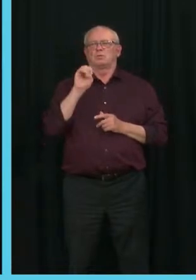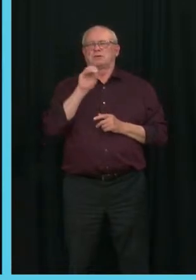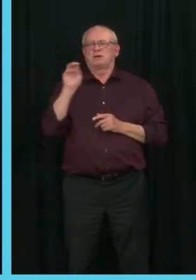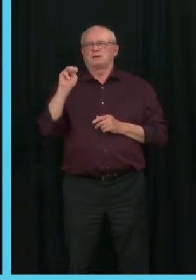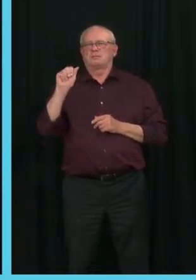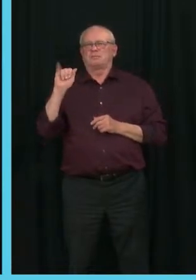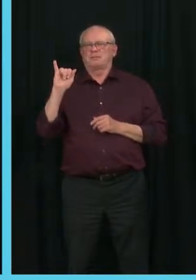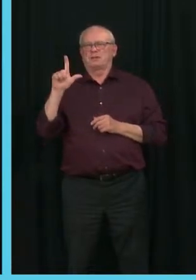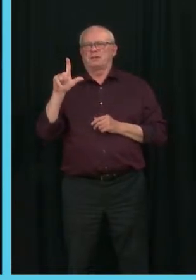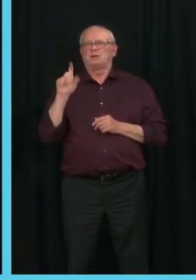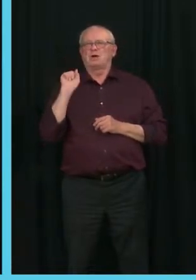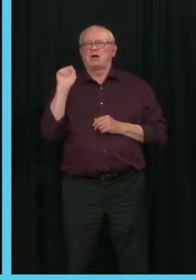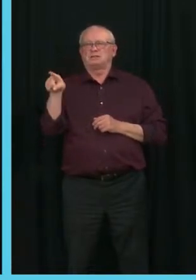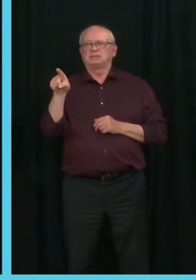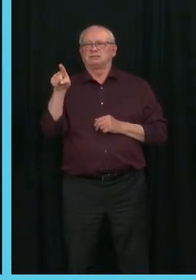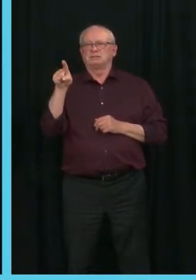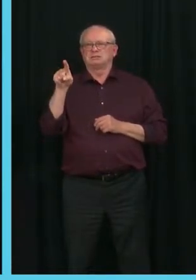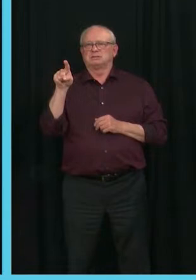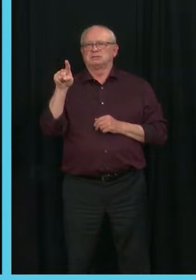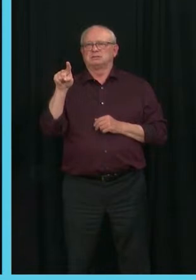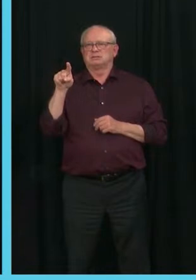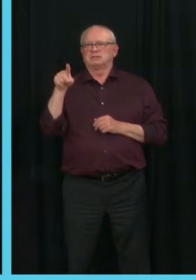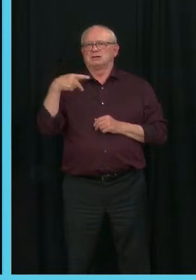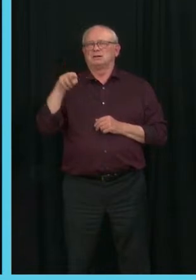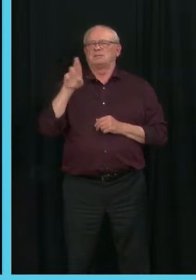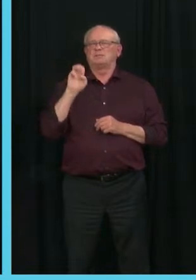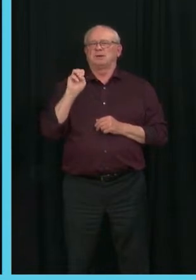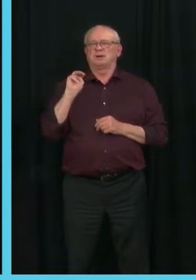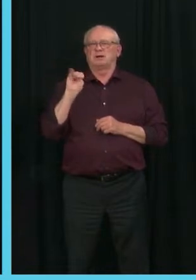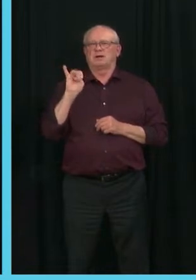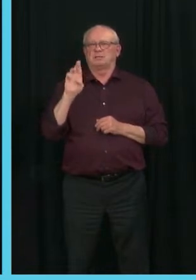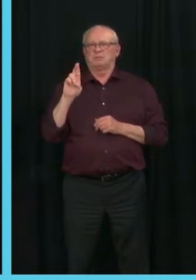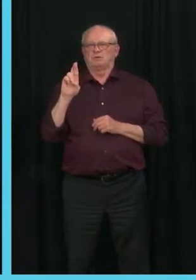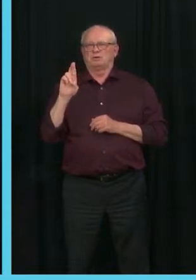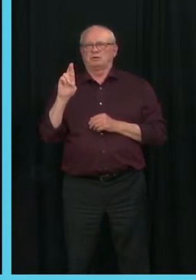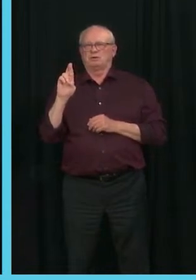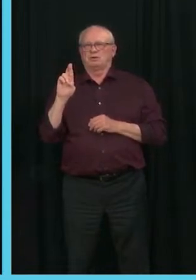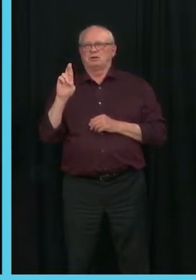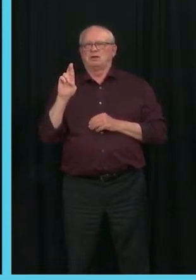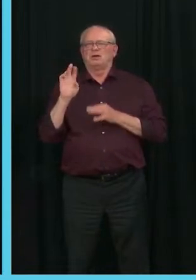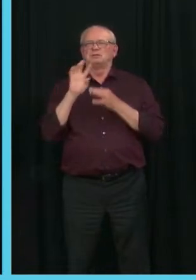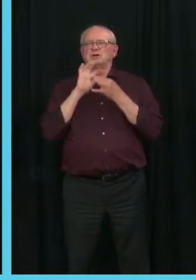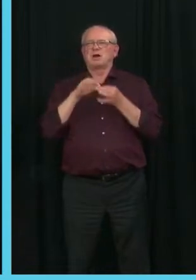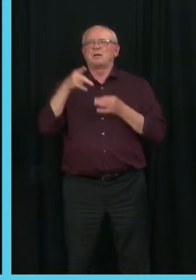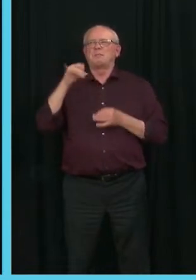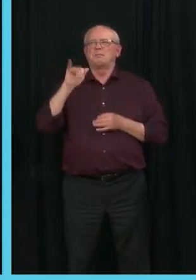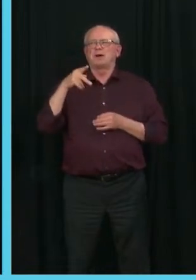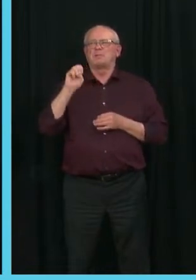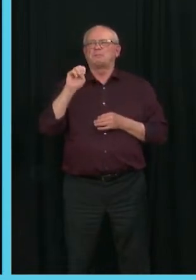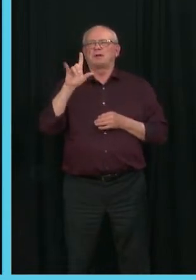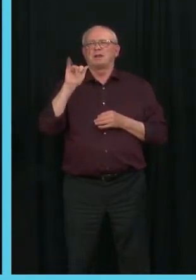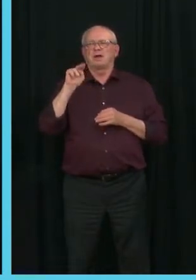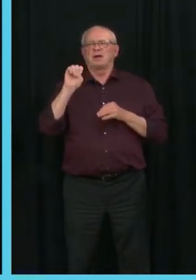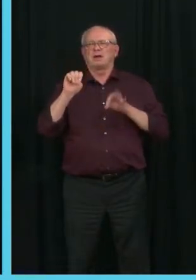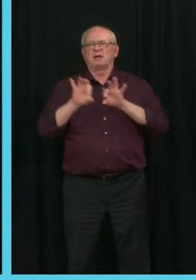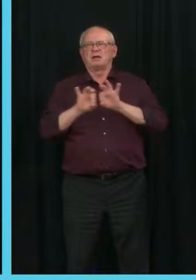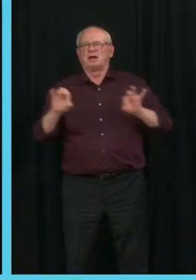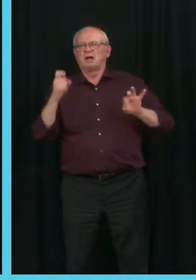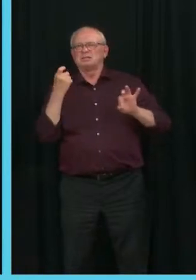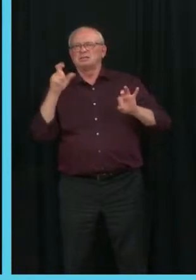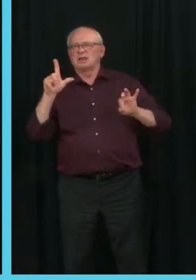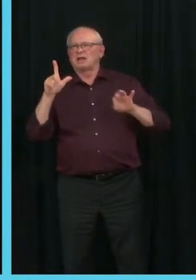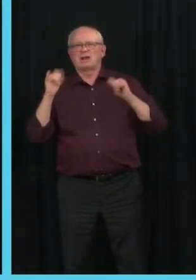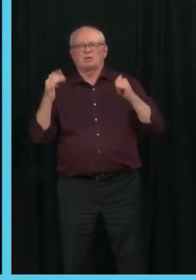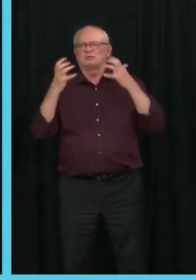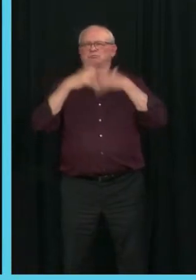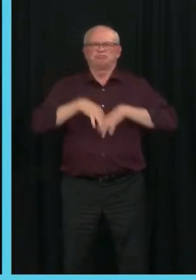this is a question for Premier Kenney on Keystone XL. Now that the company has officially announced its termination, what options